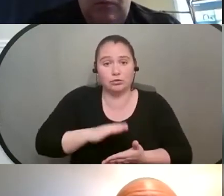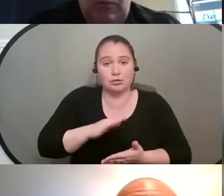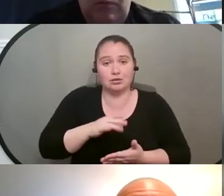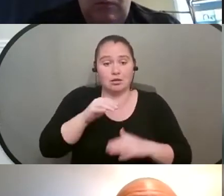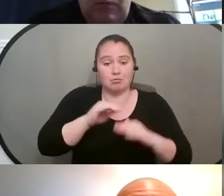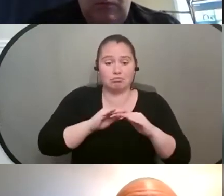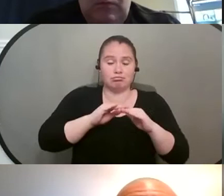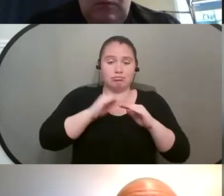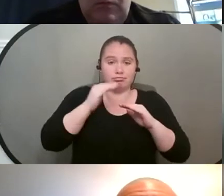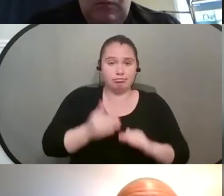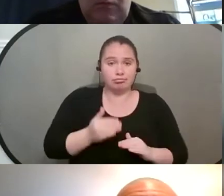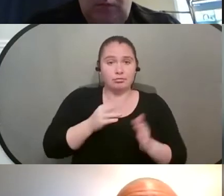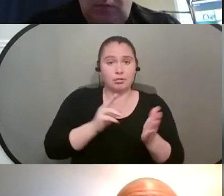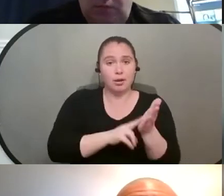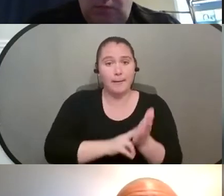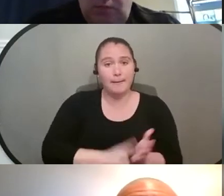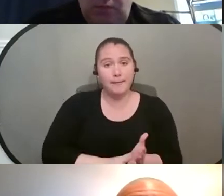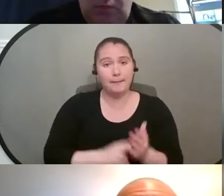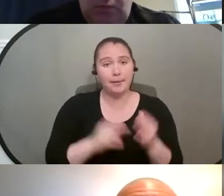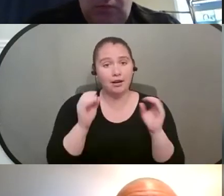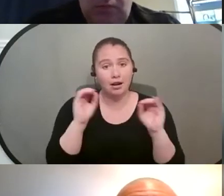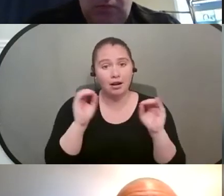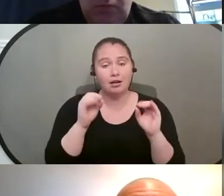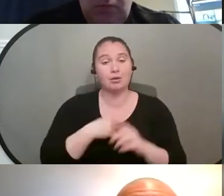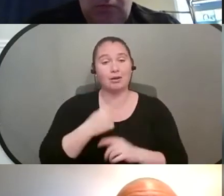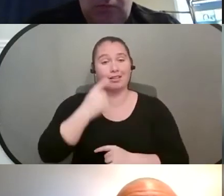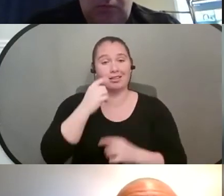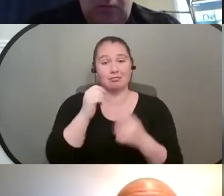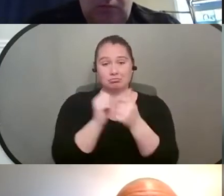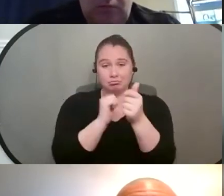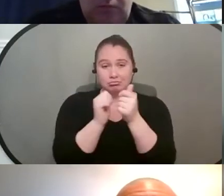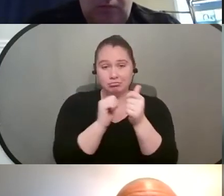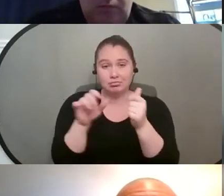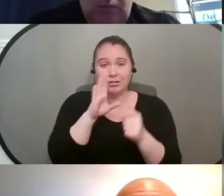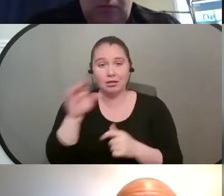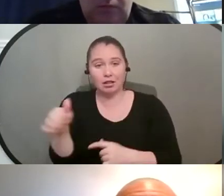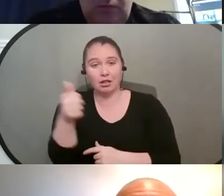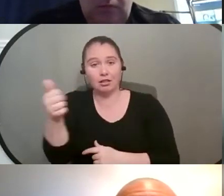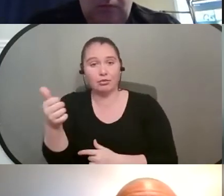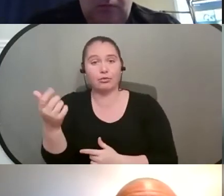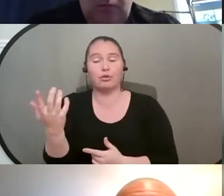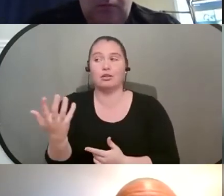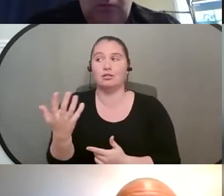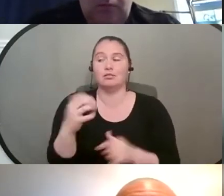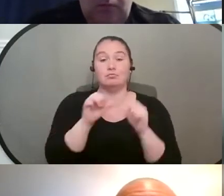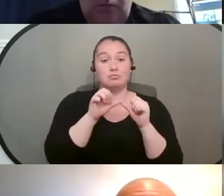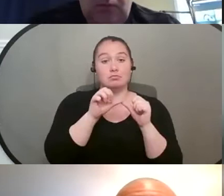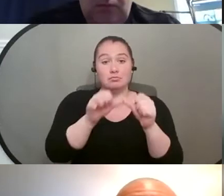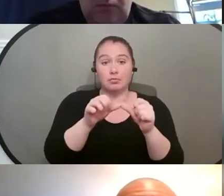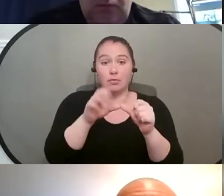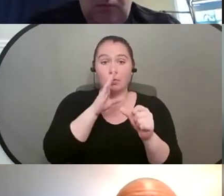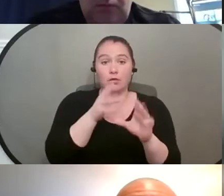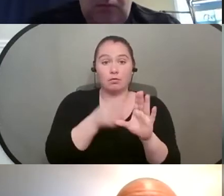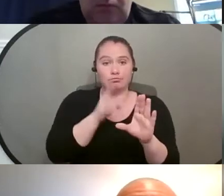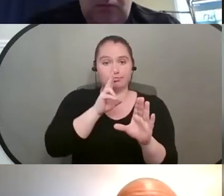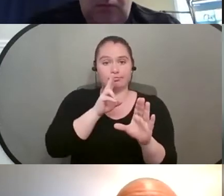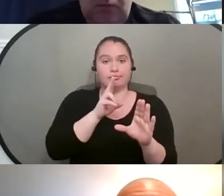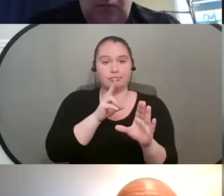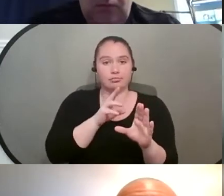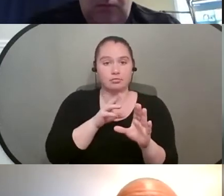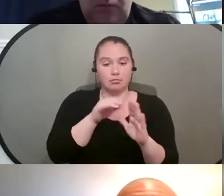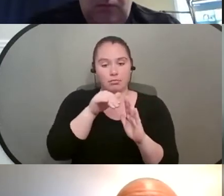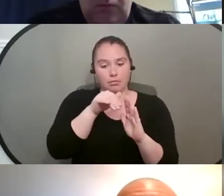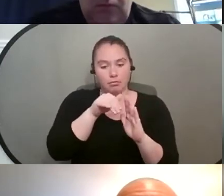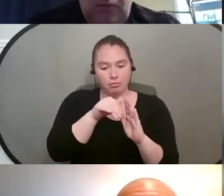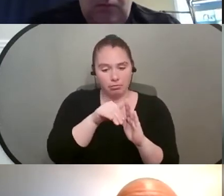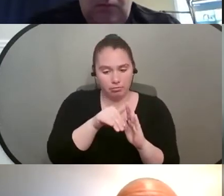to all of the competing forces. And I think we're definitely going to continue to lose even more if we don't